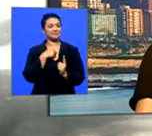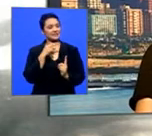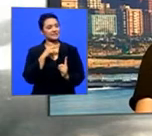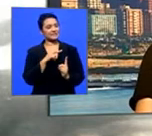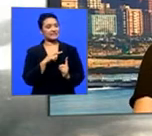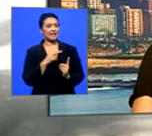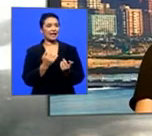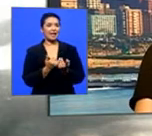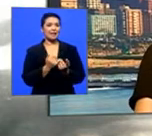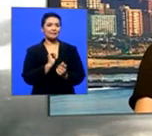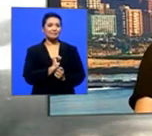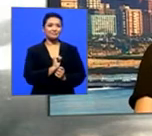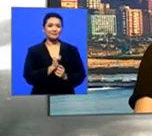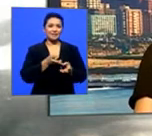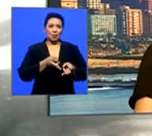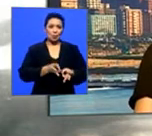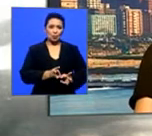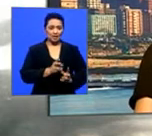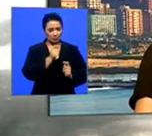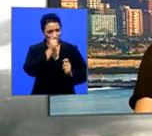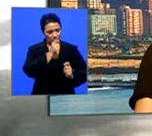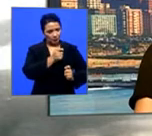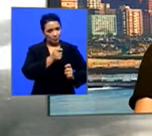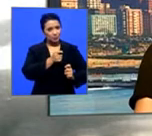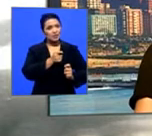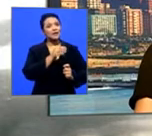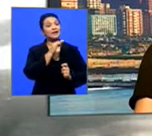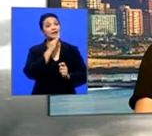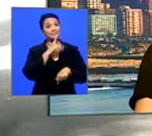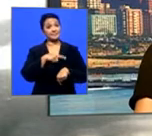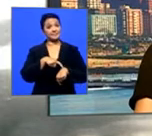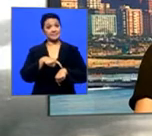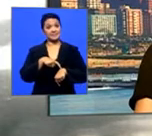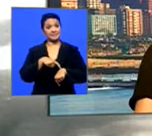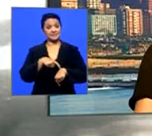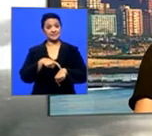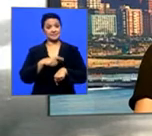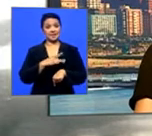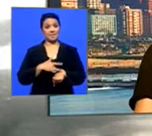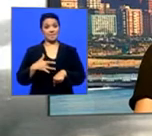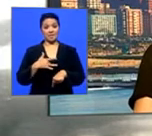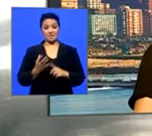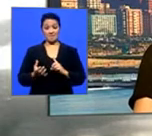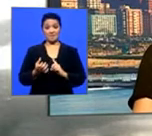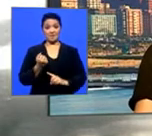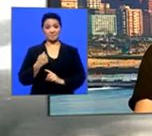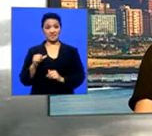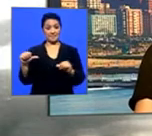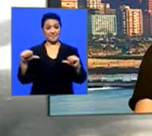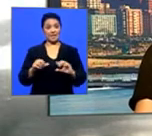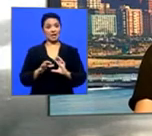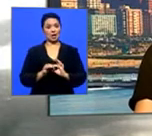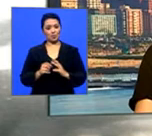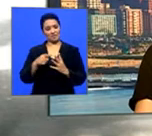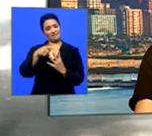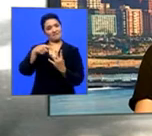and that left a huge impression on me was shortly after the medalist returned home, we went, the four of us, myself,